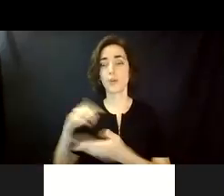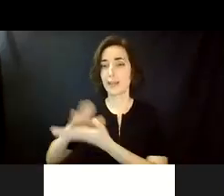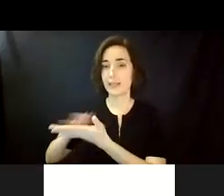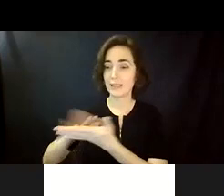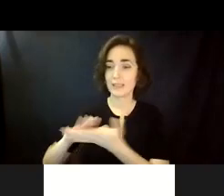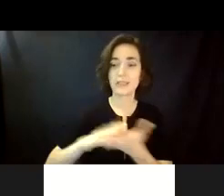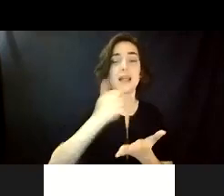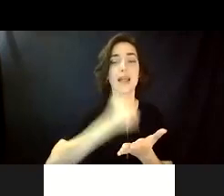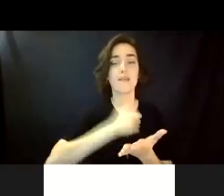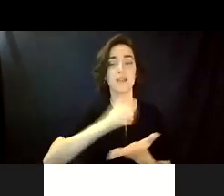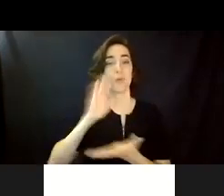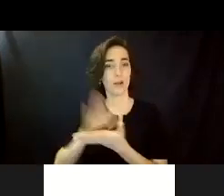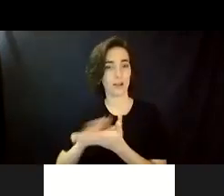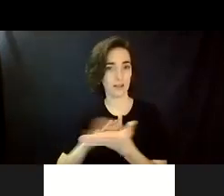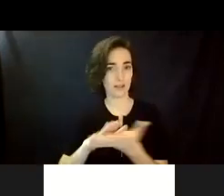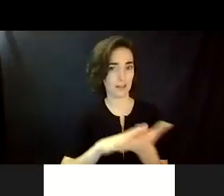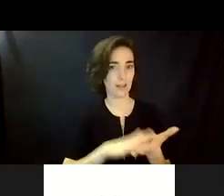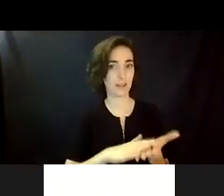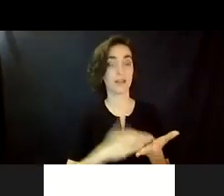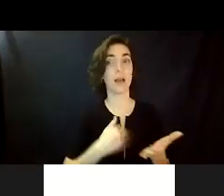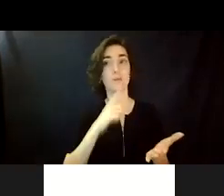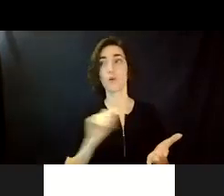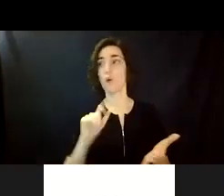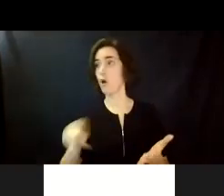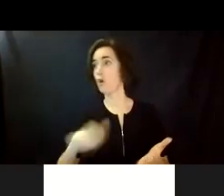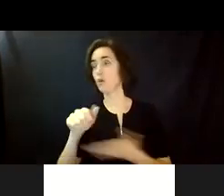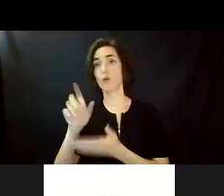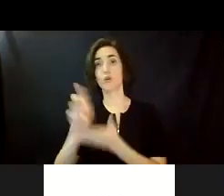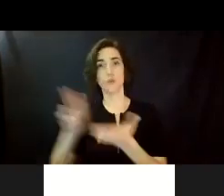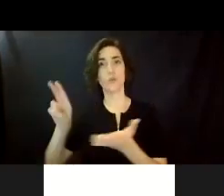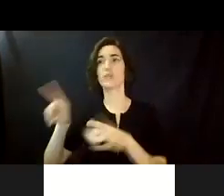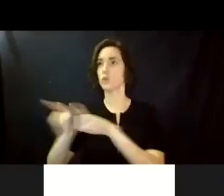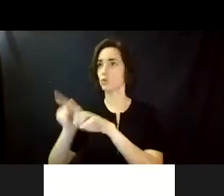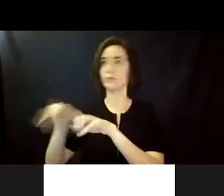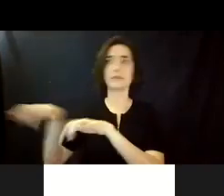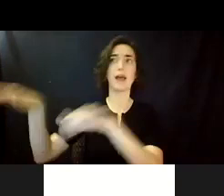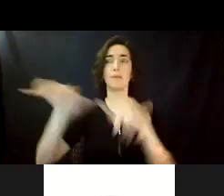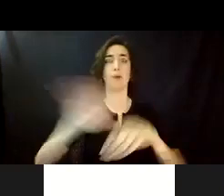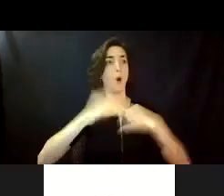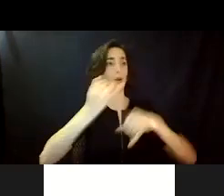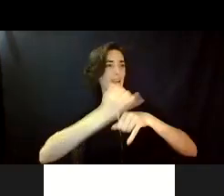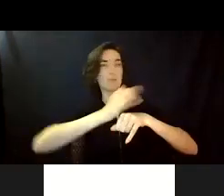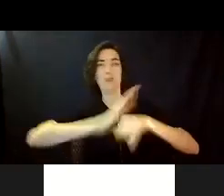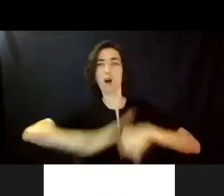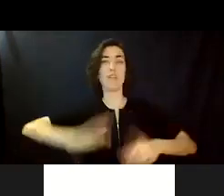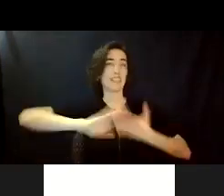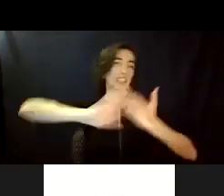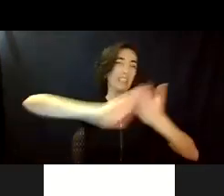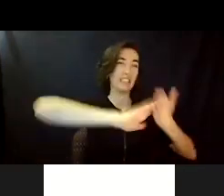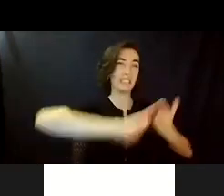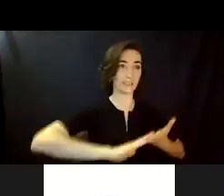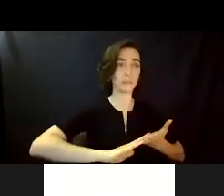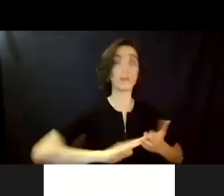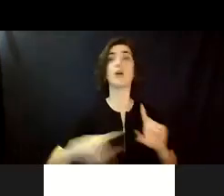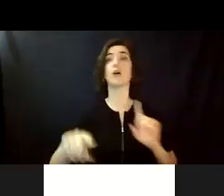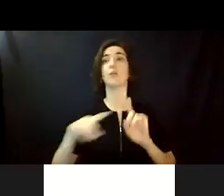day, as I'm sure all the other universities are. Our whole campus was sanitized. We're utilizing additional space throughout